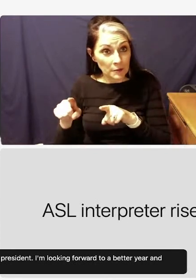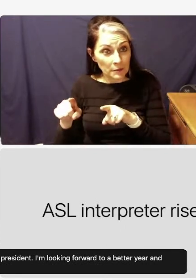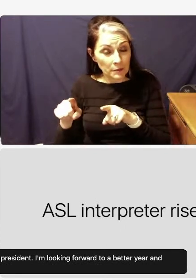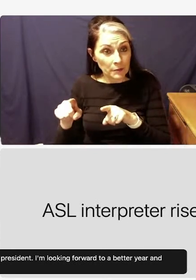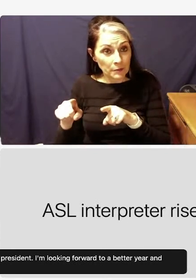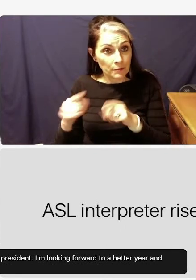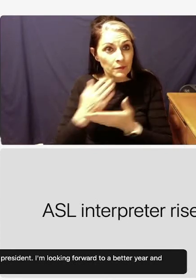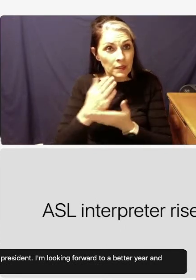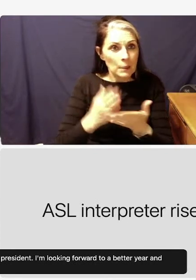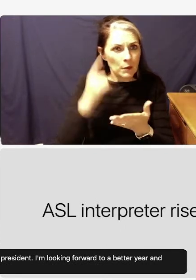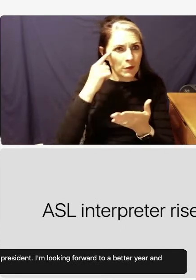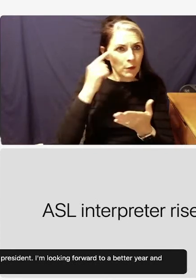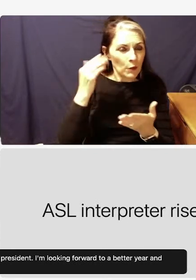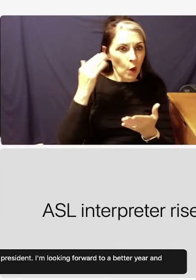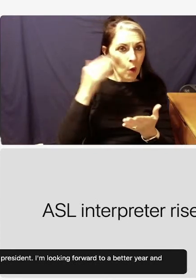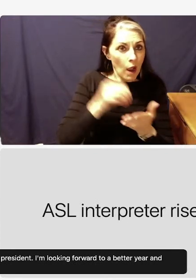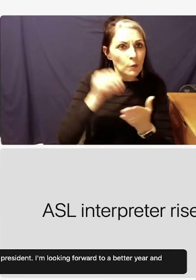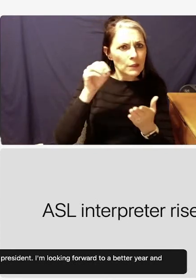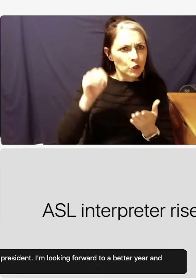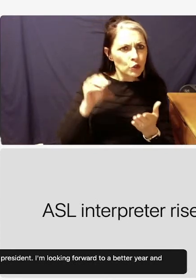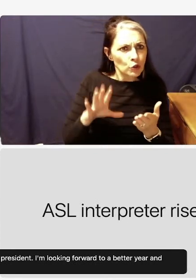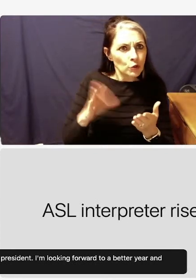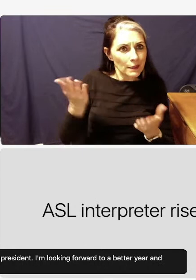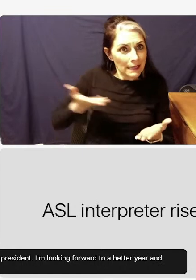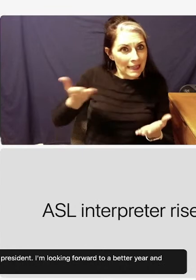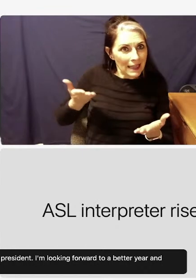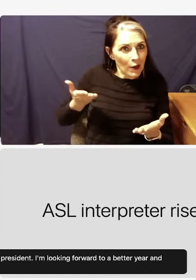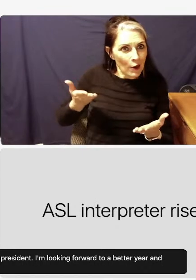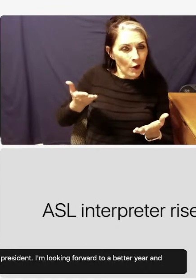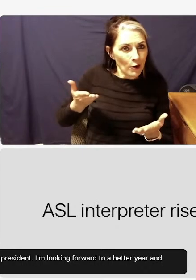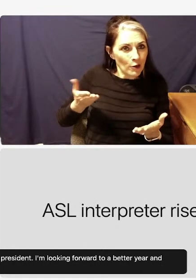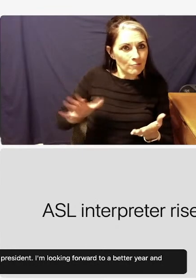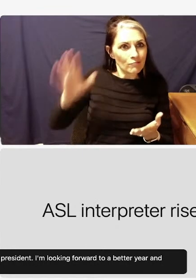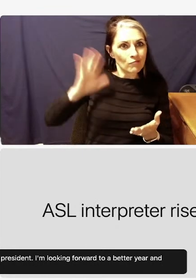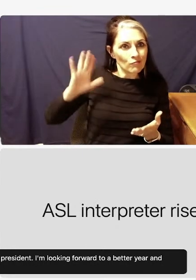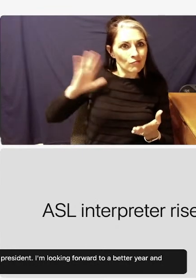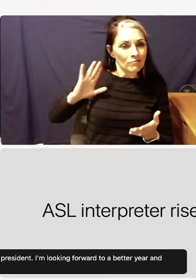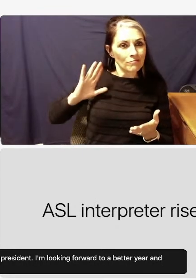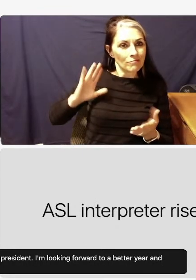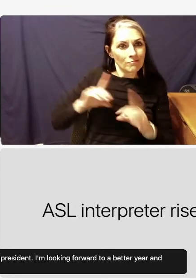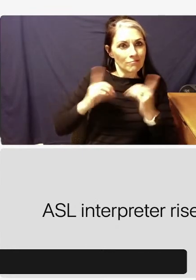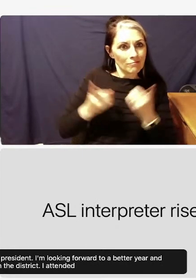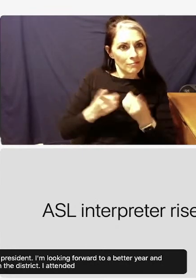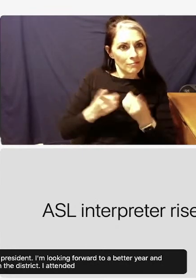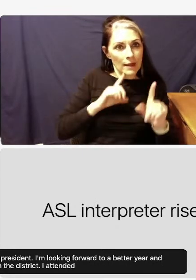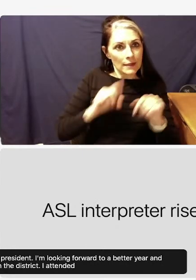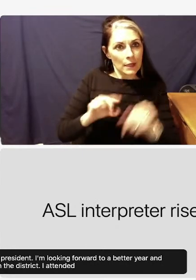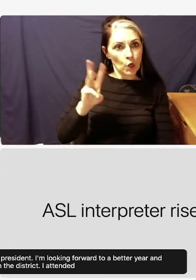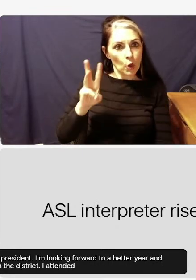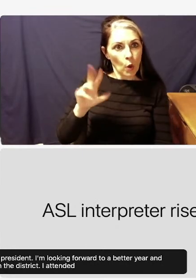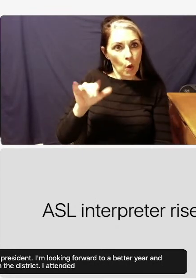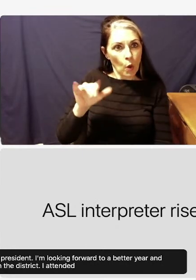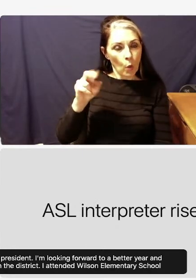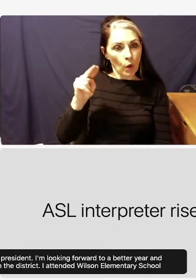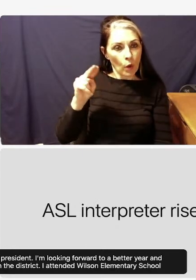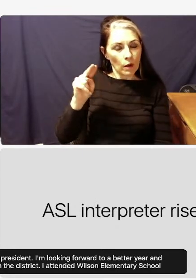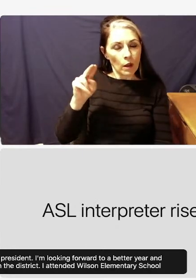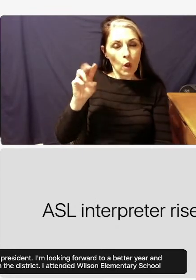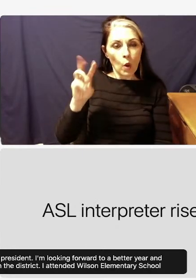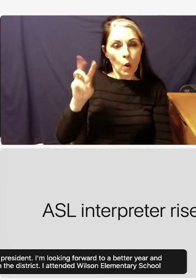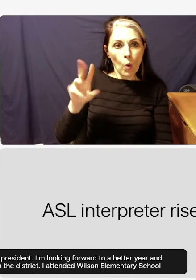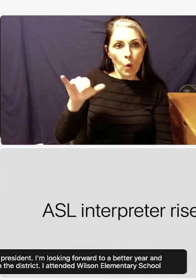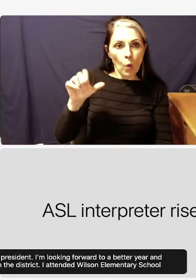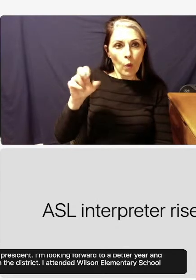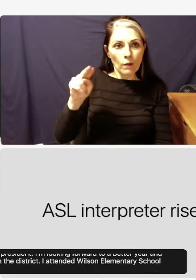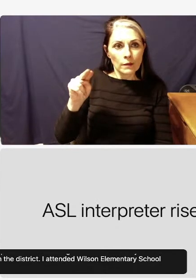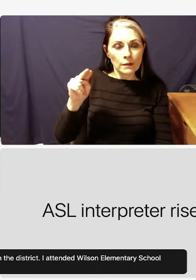i think some of you know i was a student here in the district i attended wilson elementary school in zimmerman elementary school